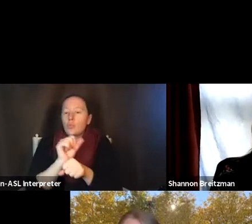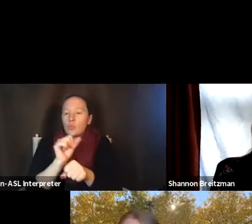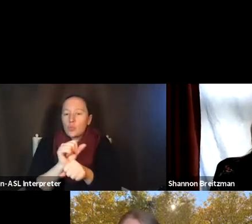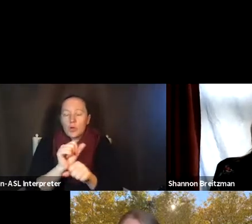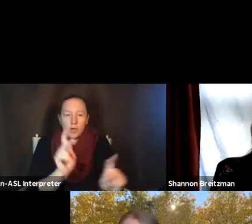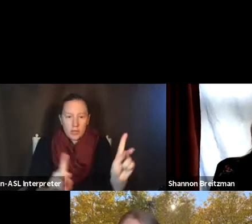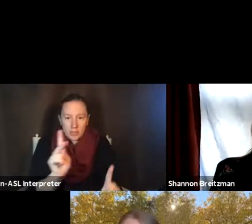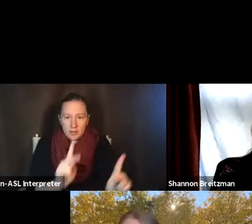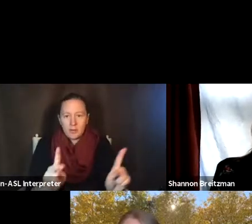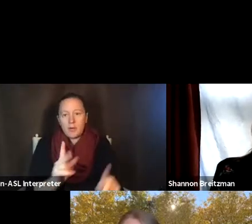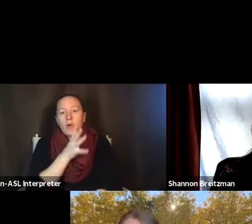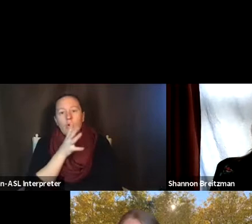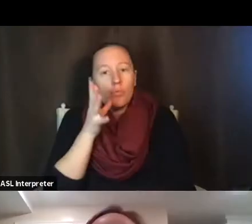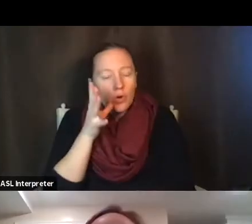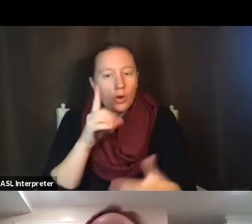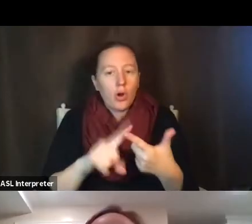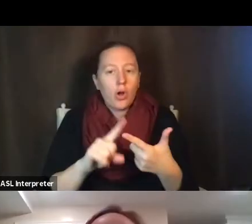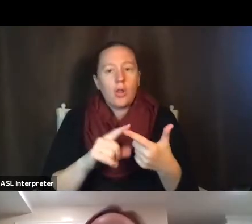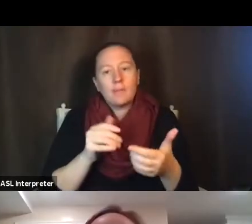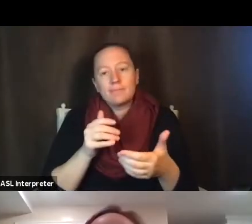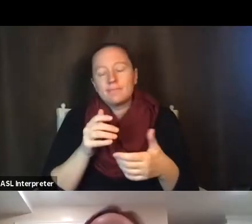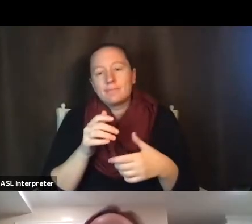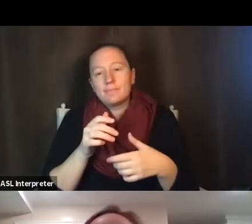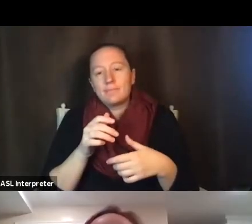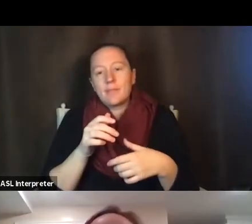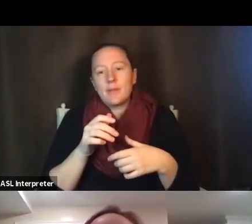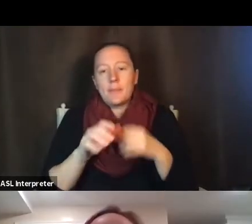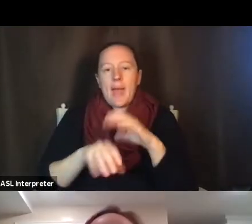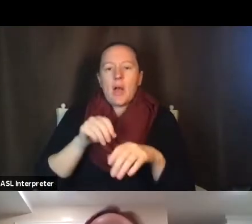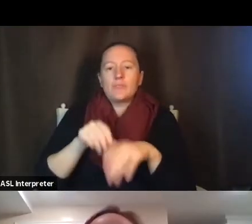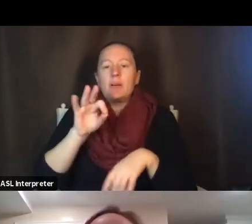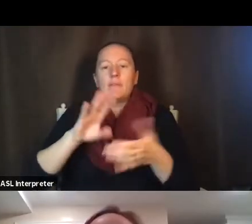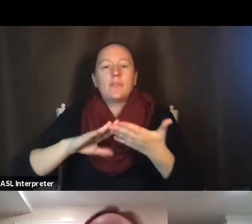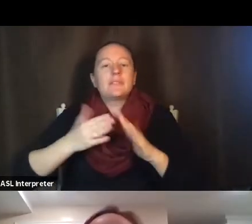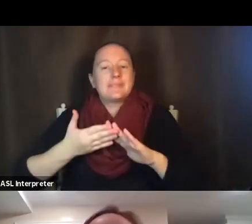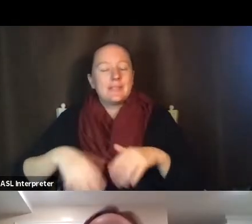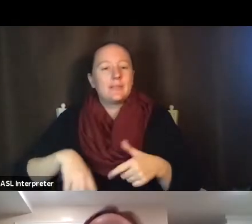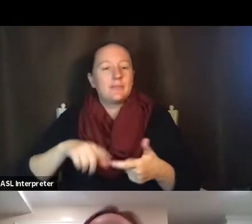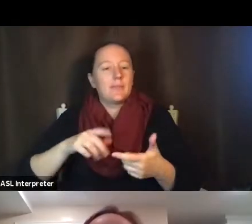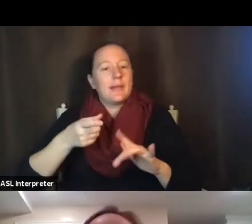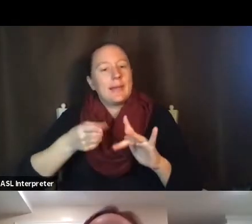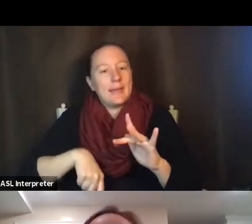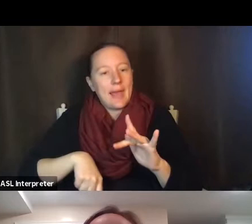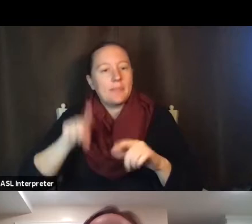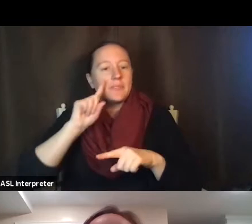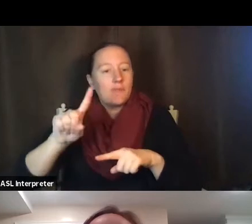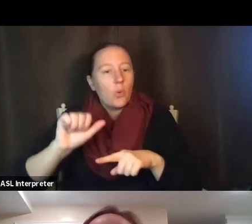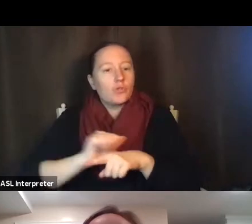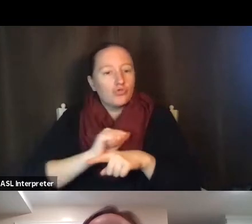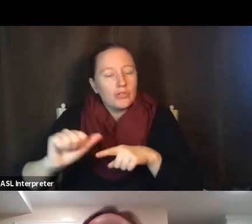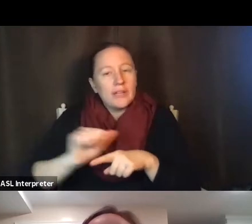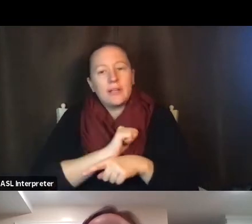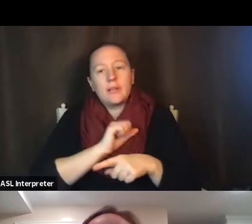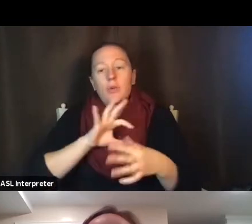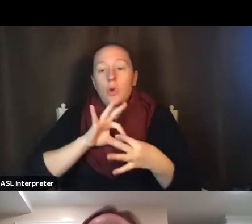particularly in our rural and frontier areas, and some pretty significant gaps in training, particularly